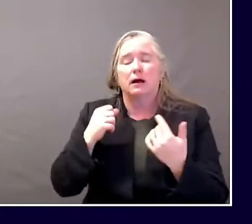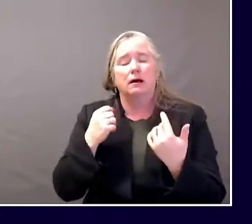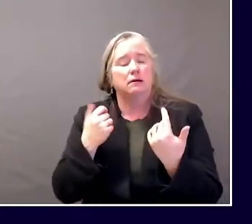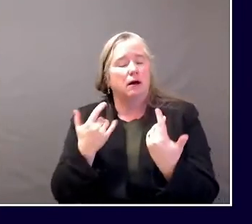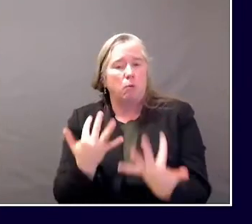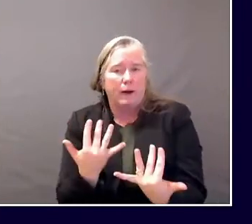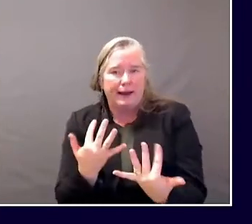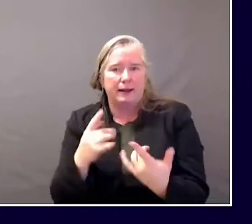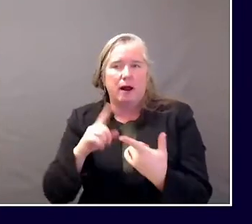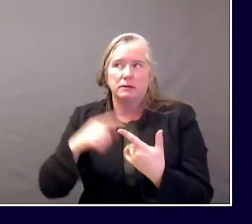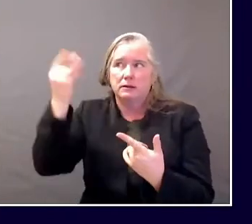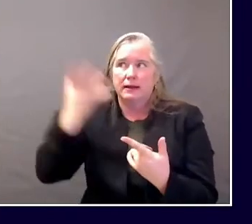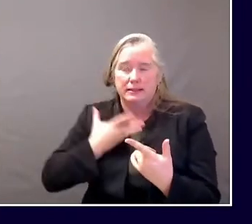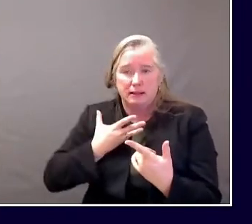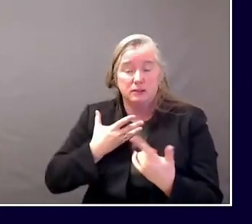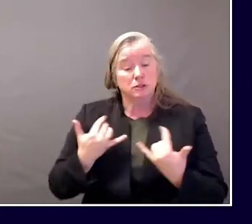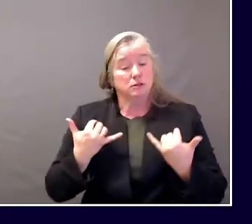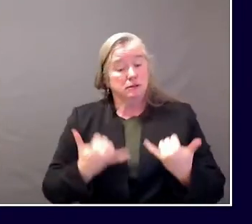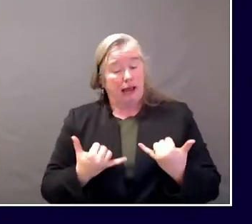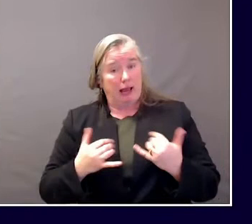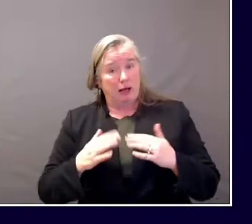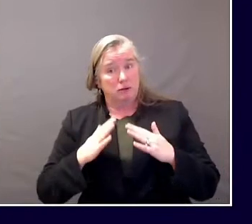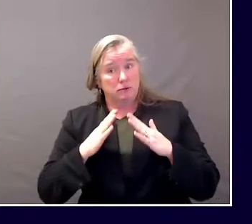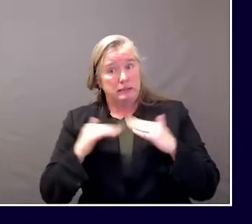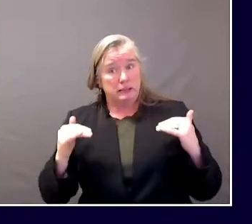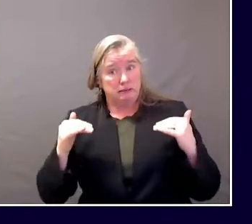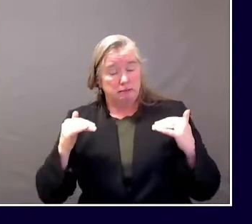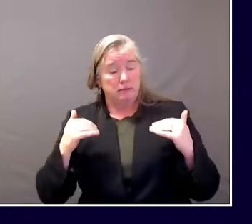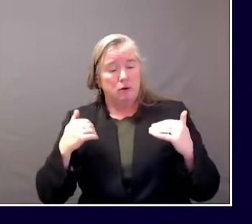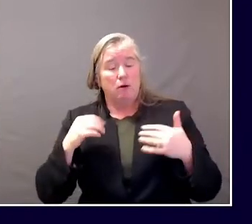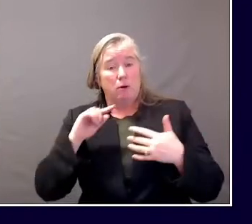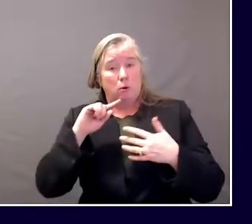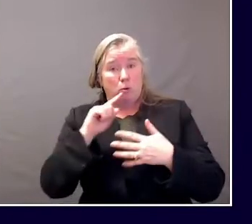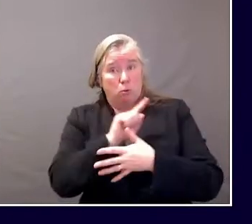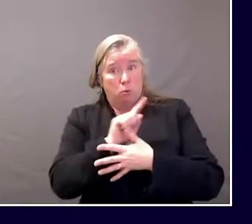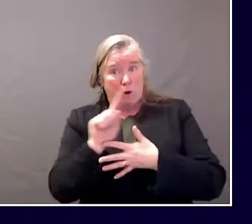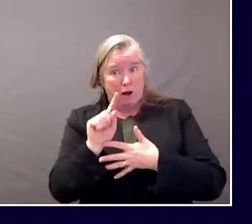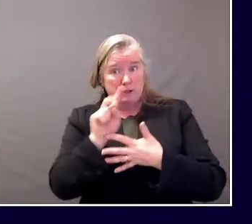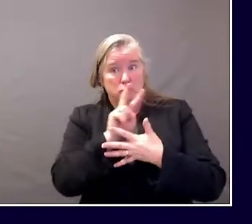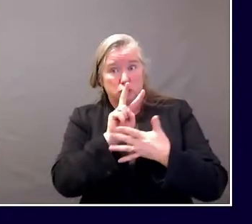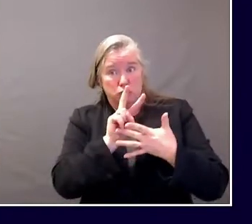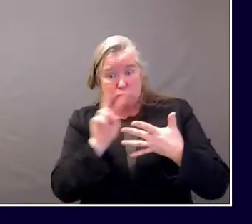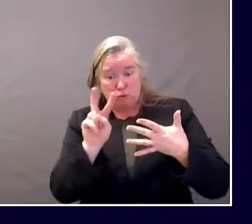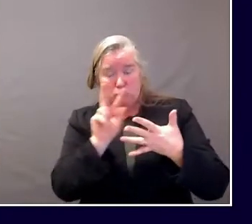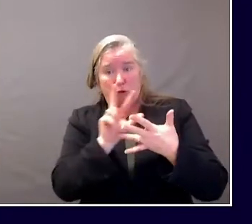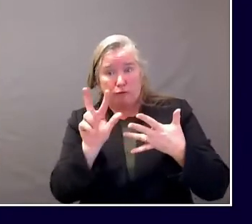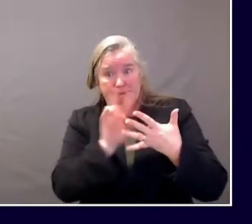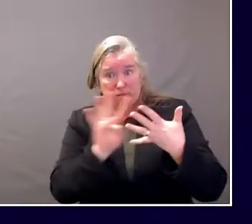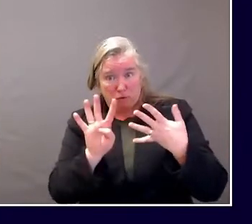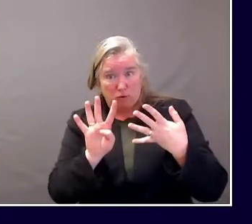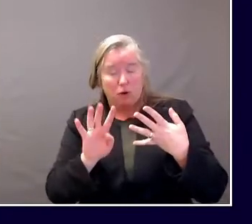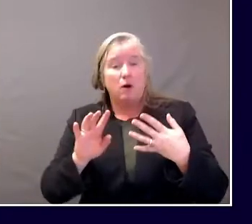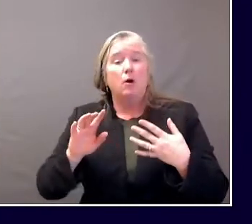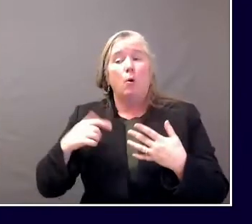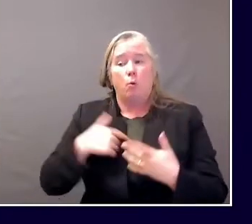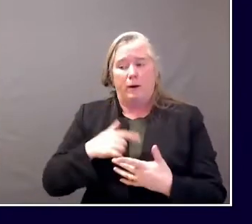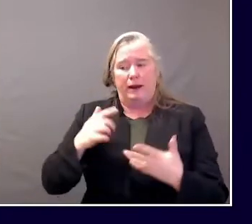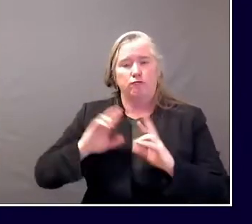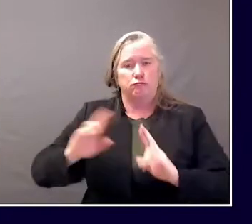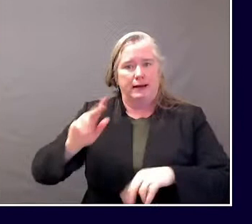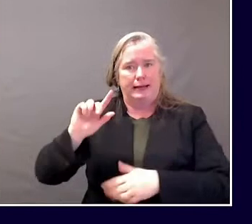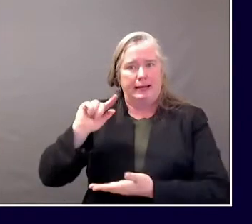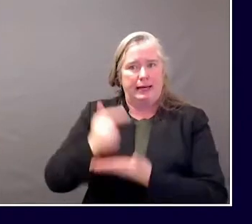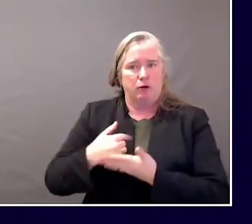we've got greater assurances that when we give somebody a first dose, that there will be a second